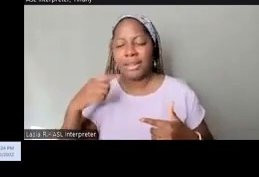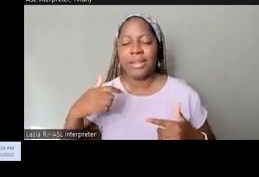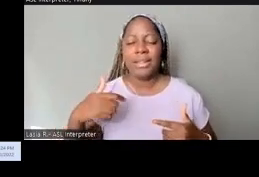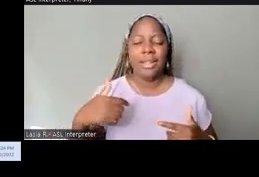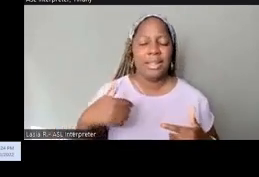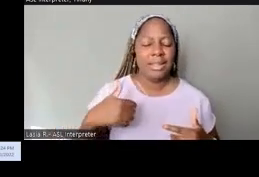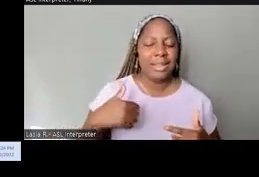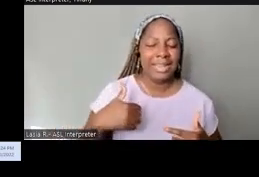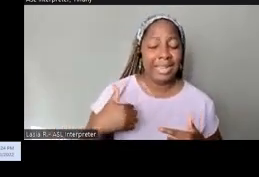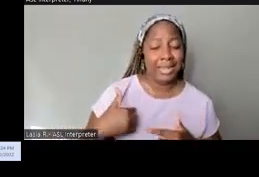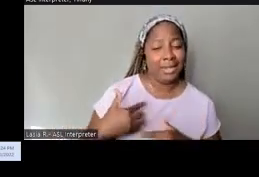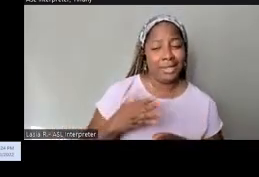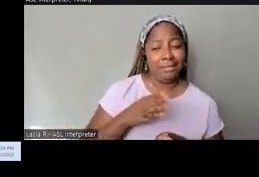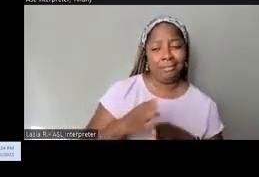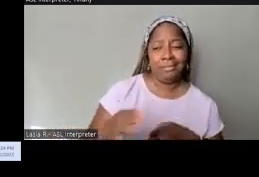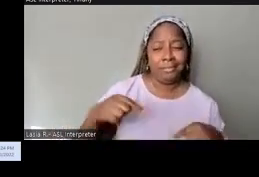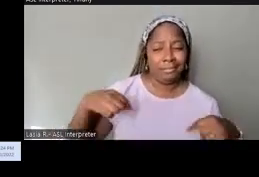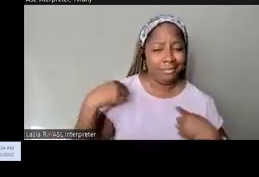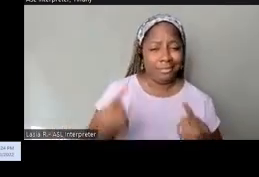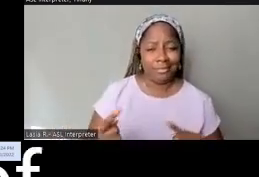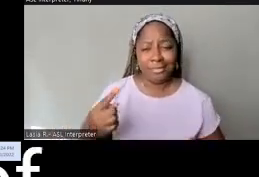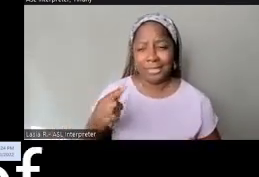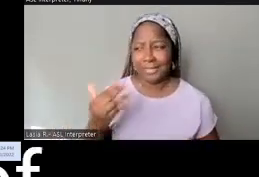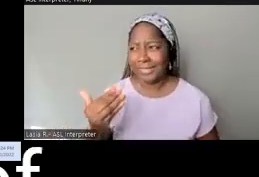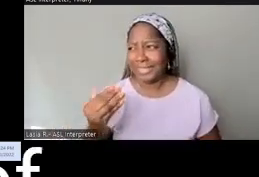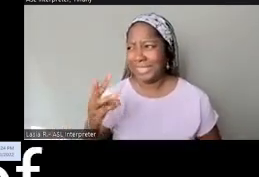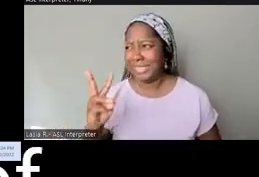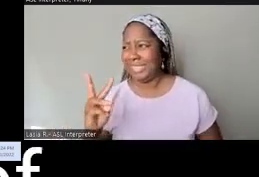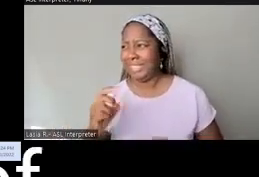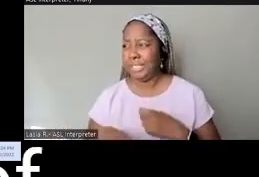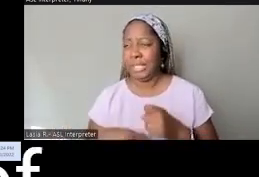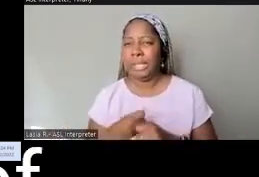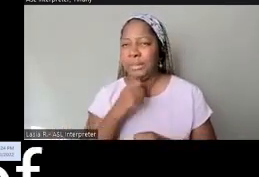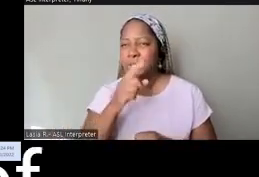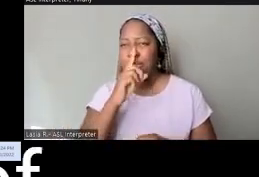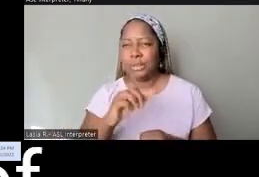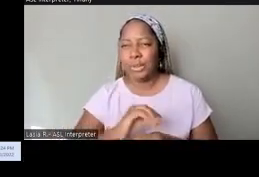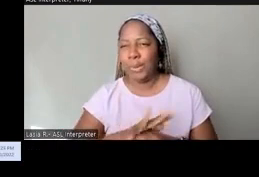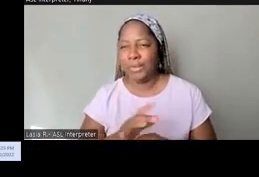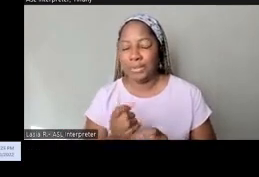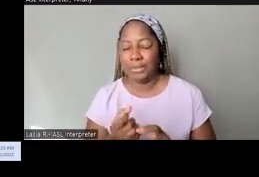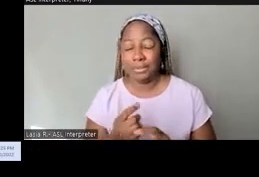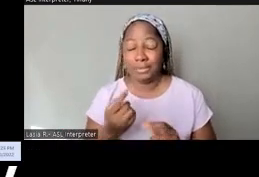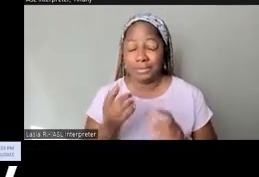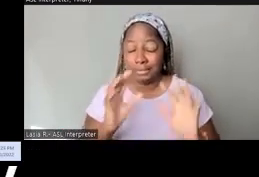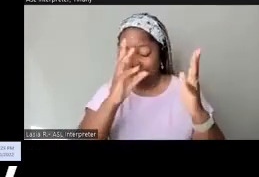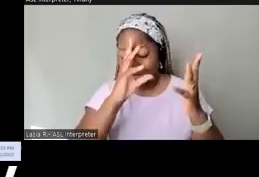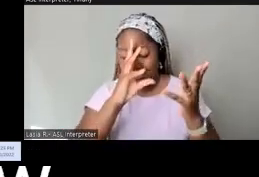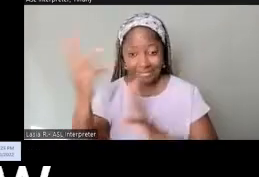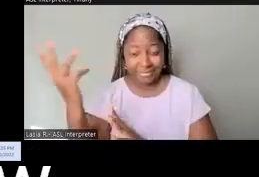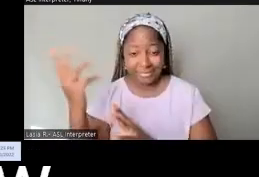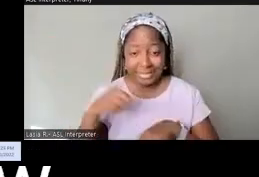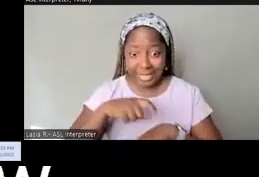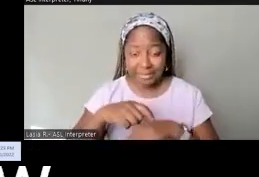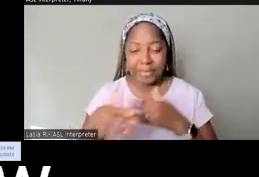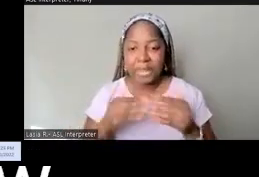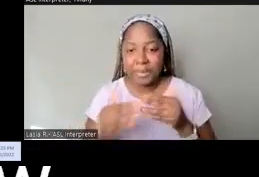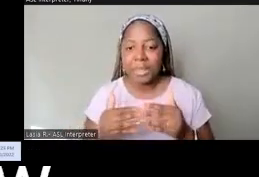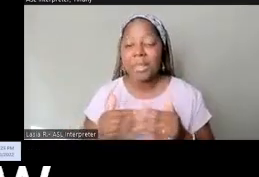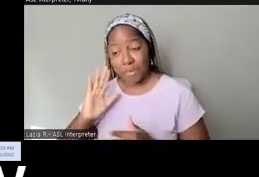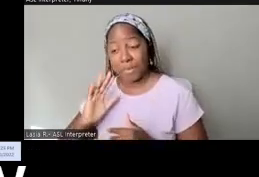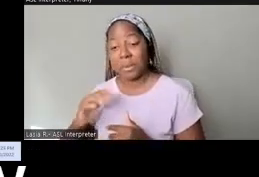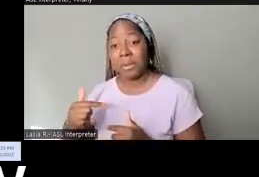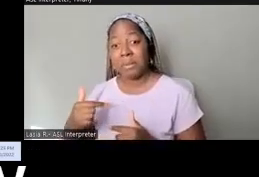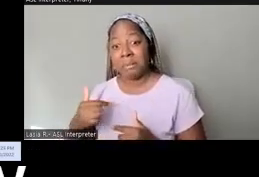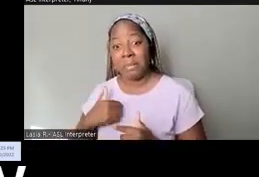but my energy at the beginning of my kind of movement work was very different than what it is